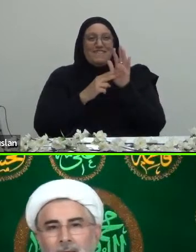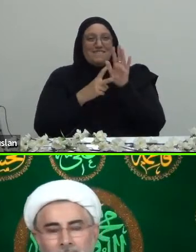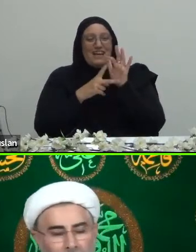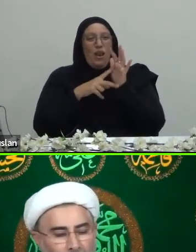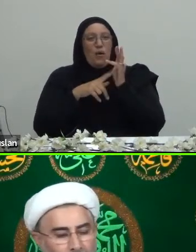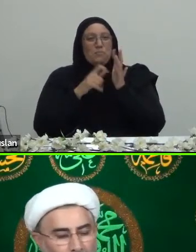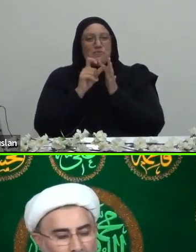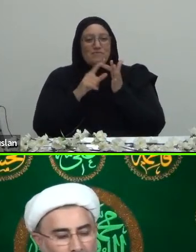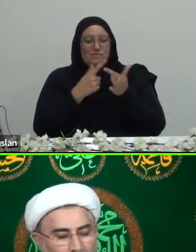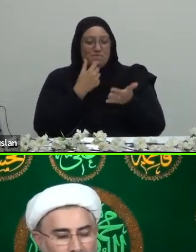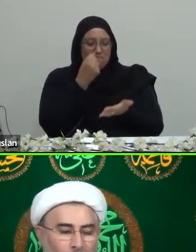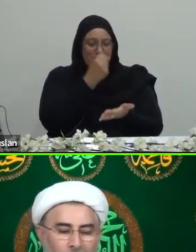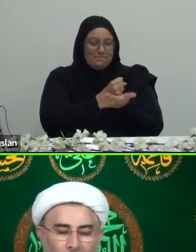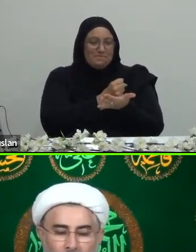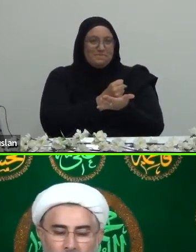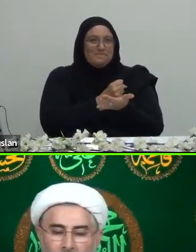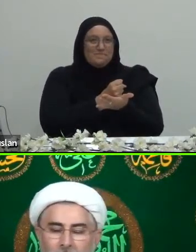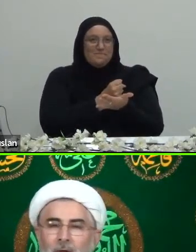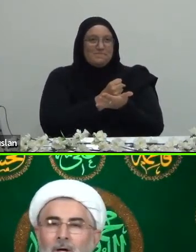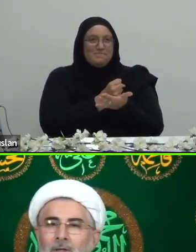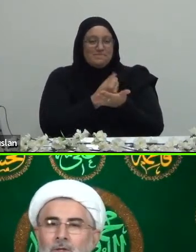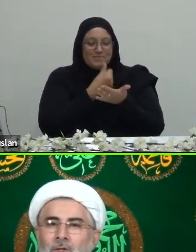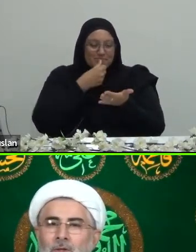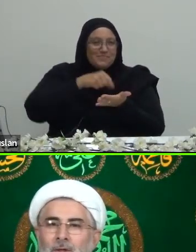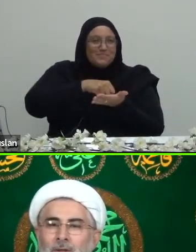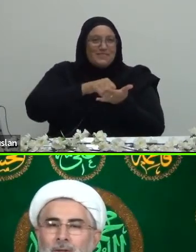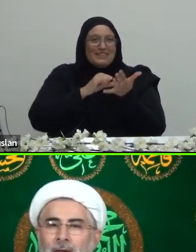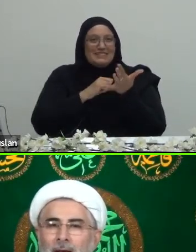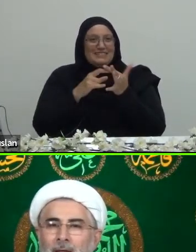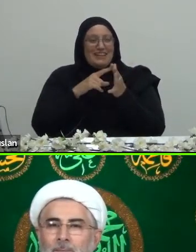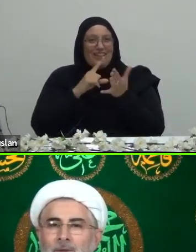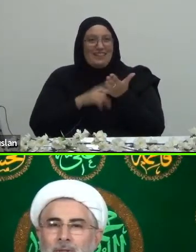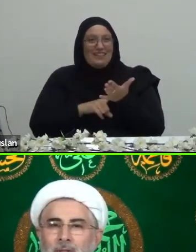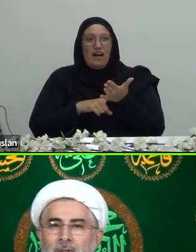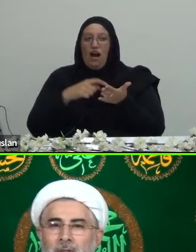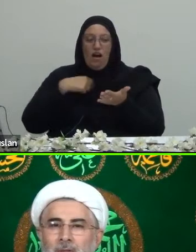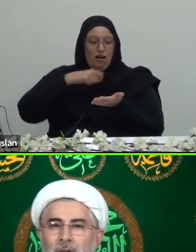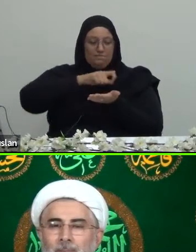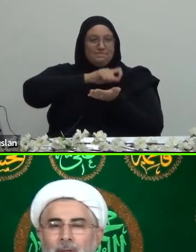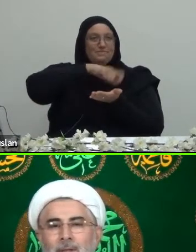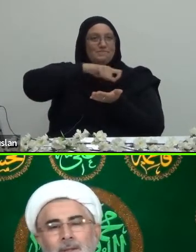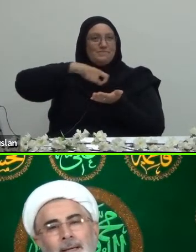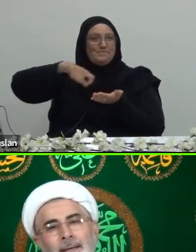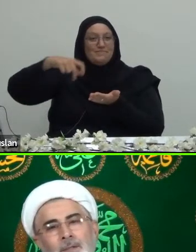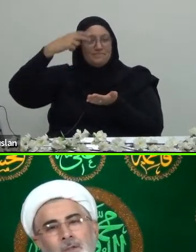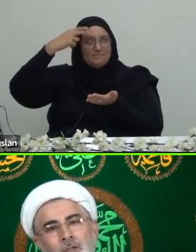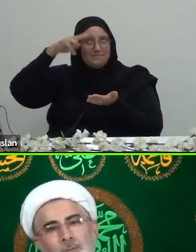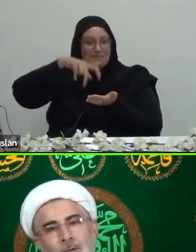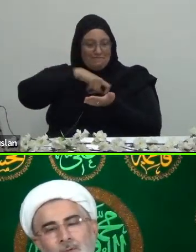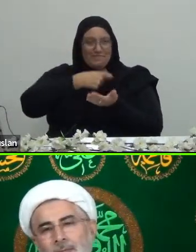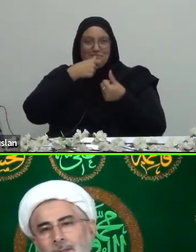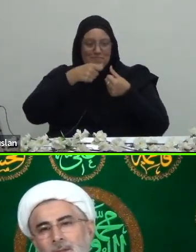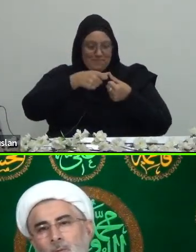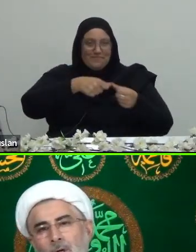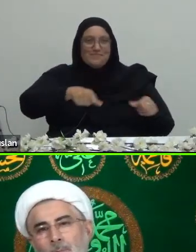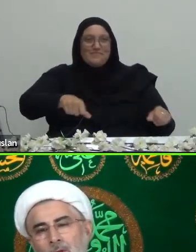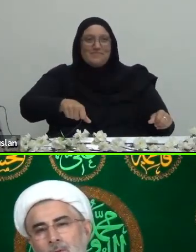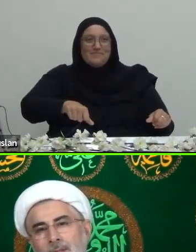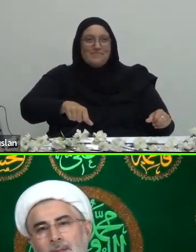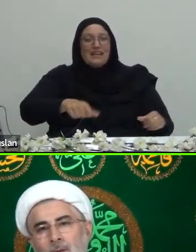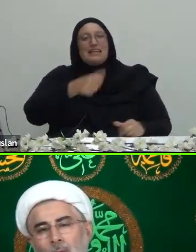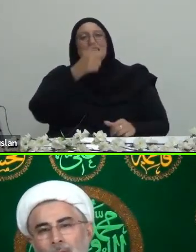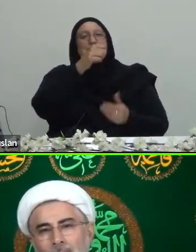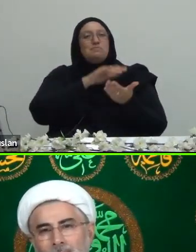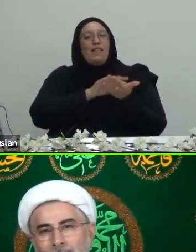seal the envelope. The way I seal it, I just sign and put a sticker tape on it, 6 months later, 1